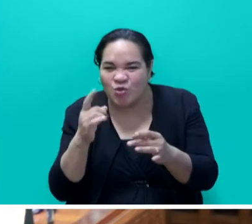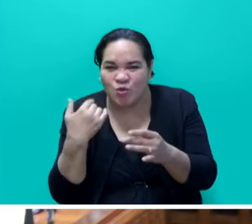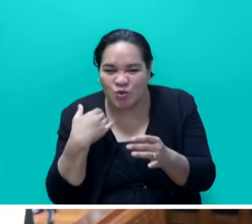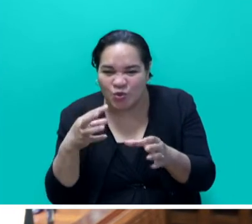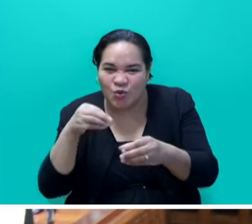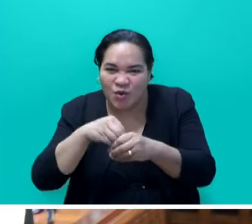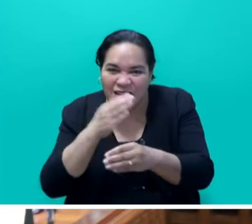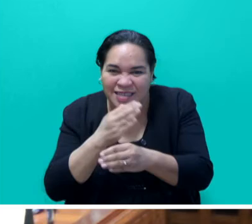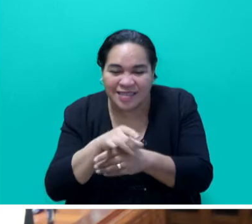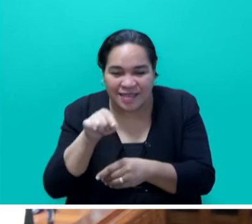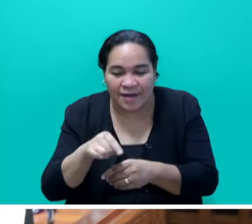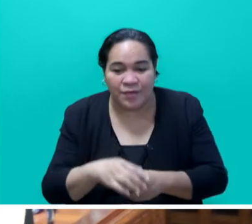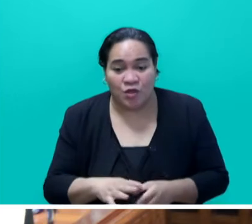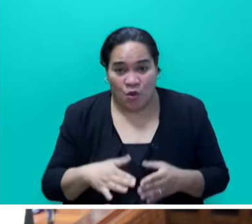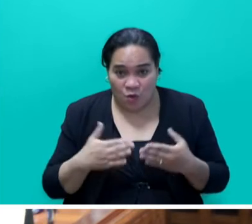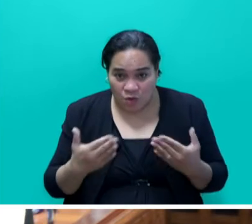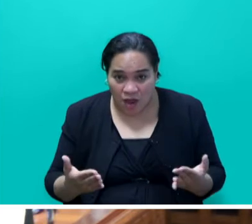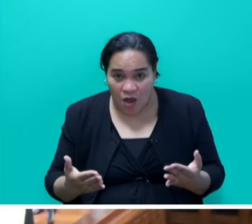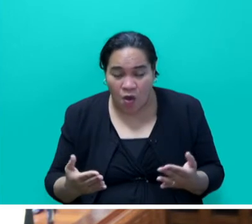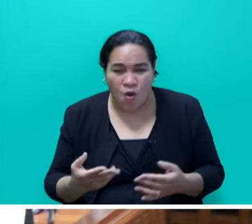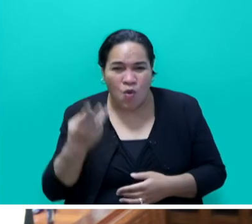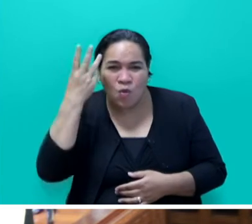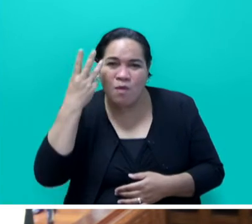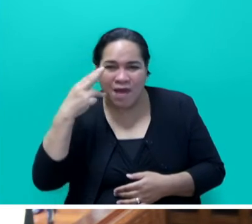Currently, Colonel Silipa